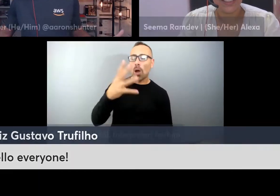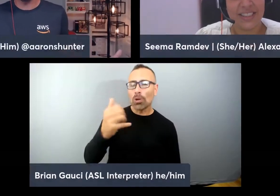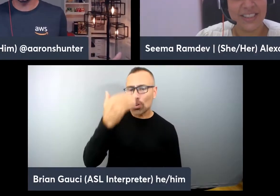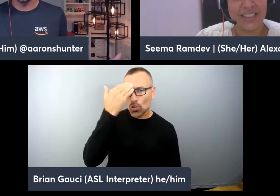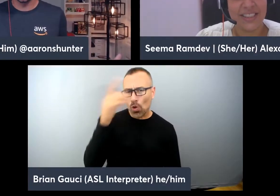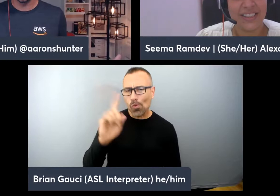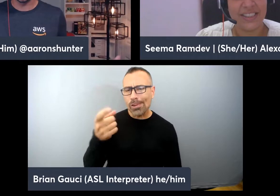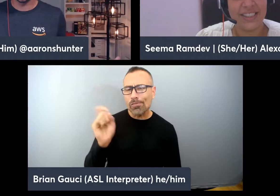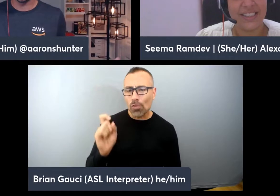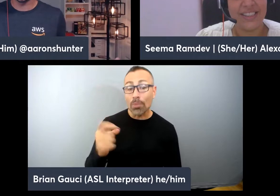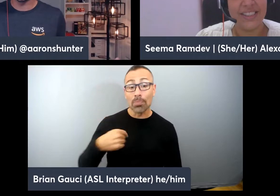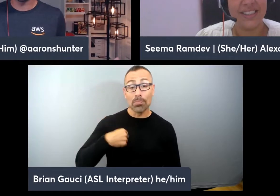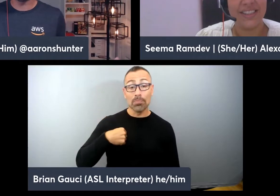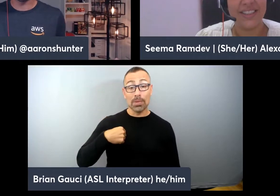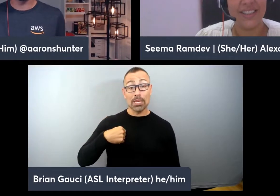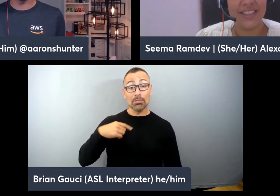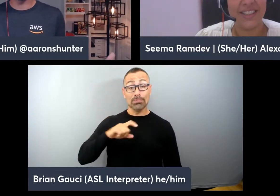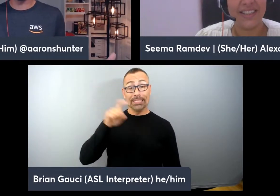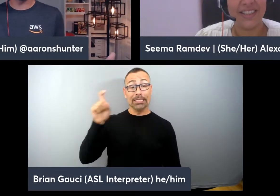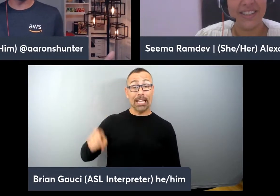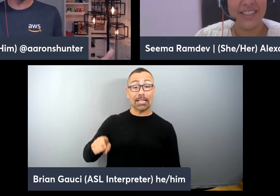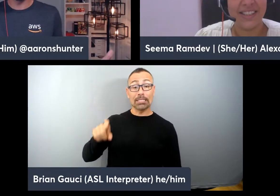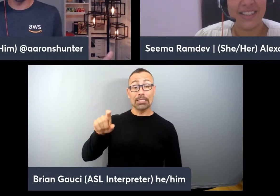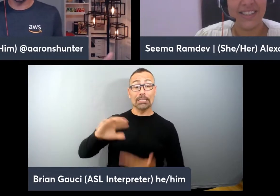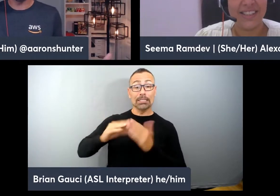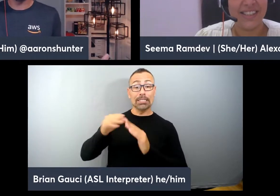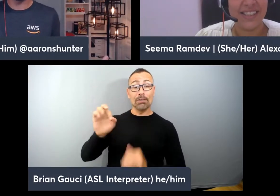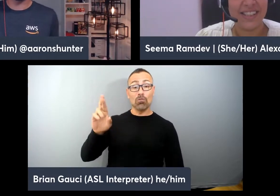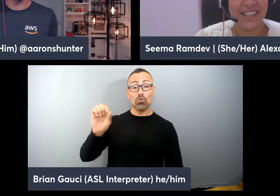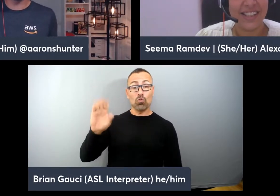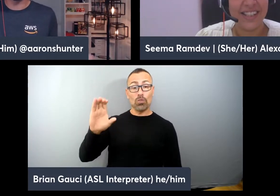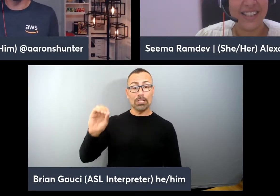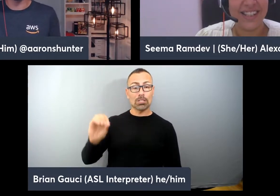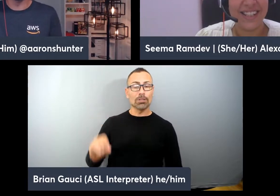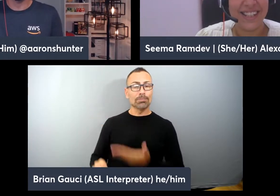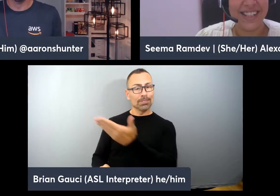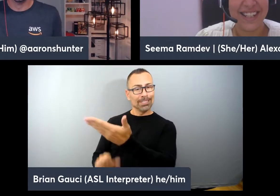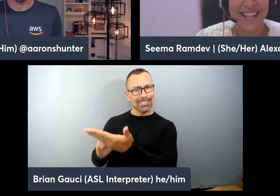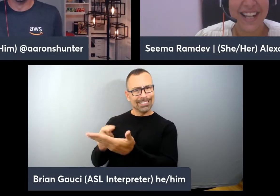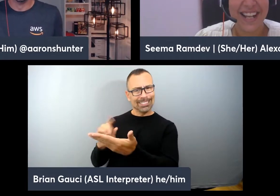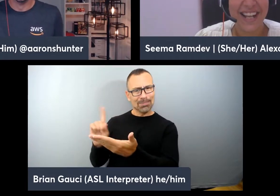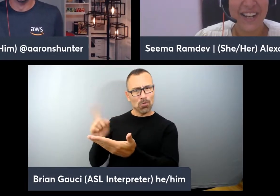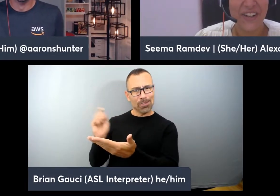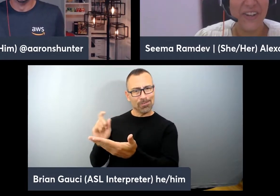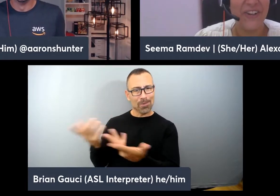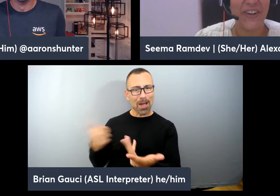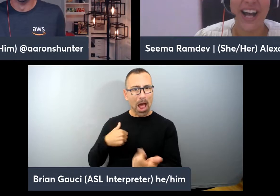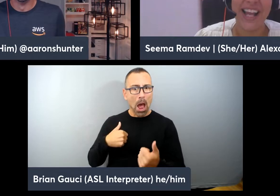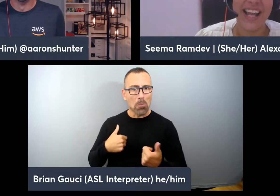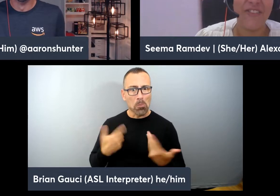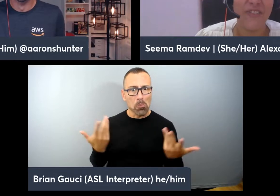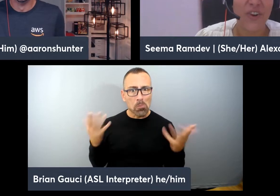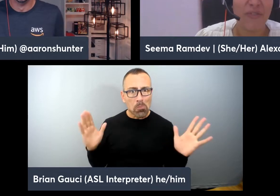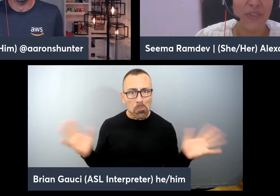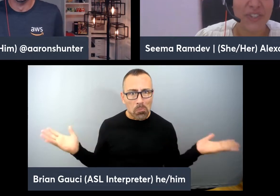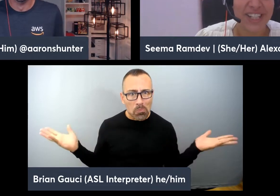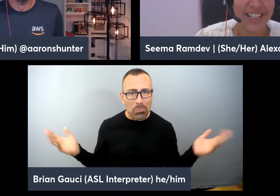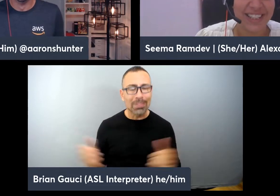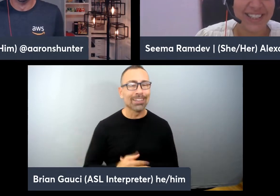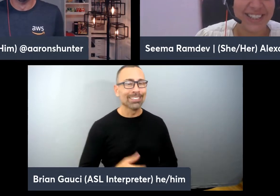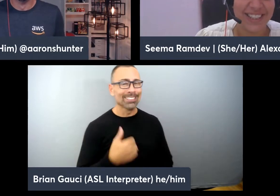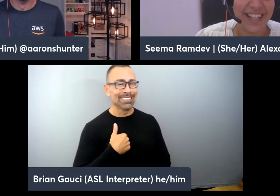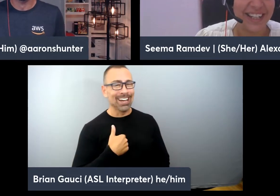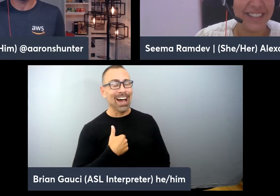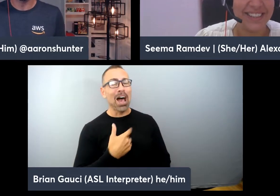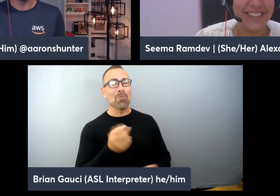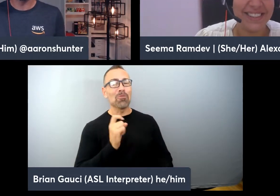Frisco, Texas, and Seema, where are you from? I actually don't even know. Oh, I am from New